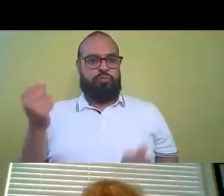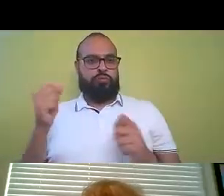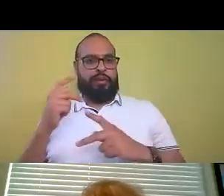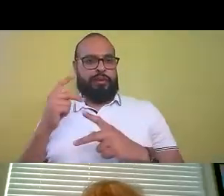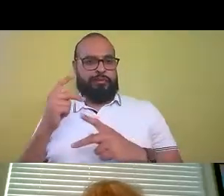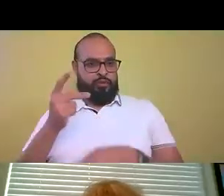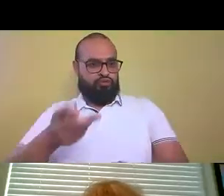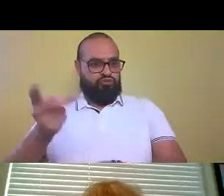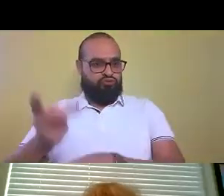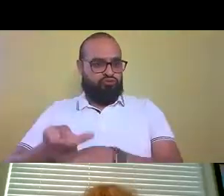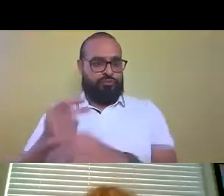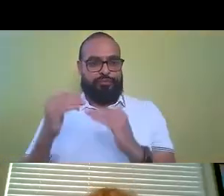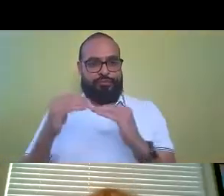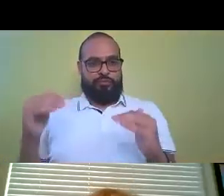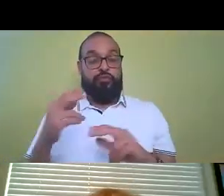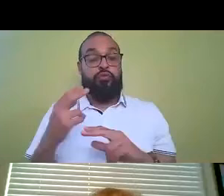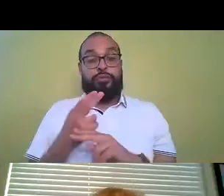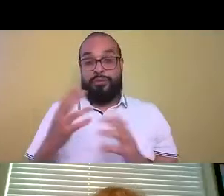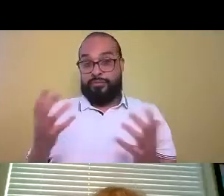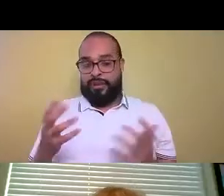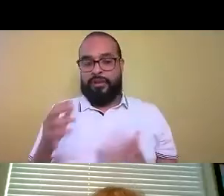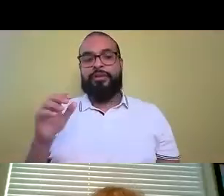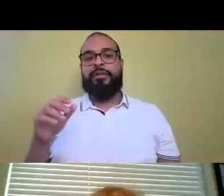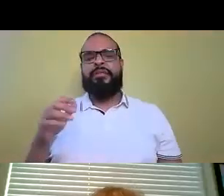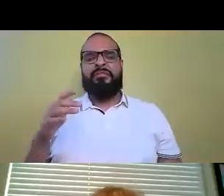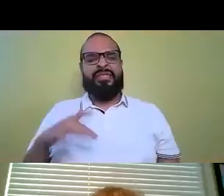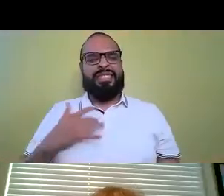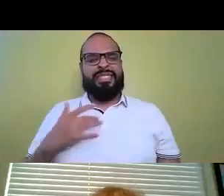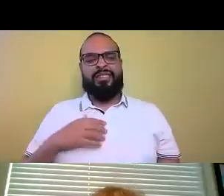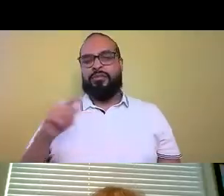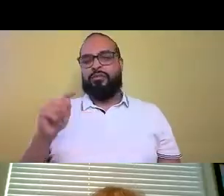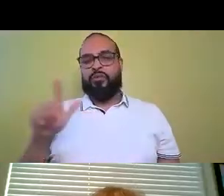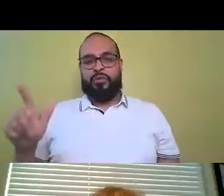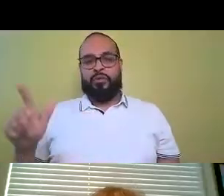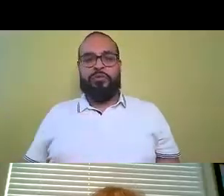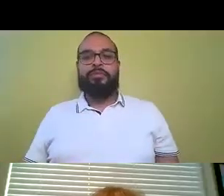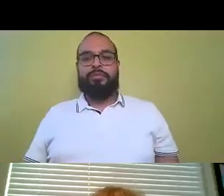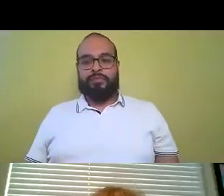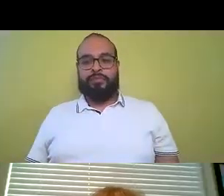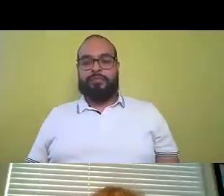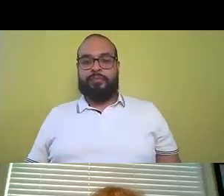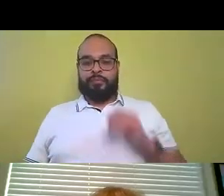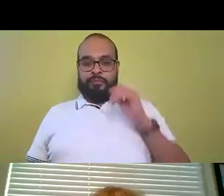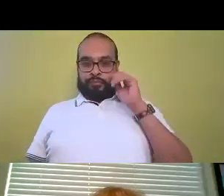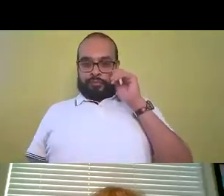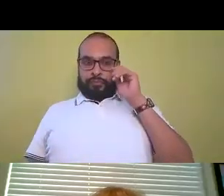using sensory tools. And we can talk more about that.